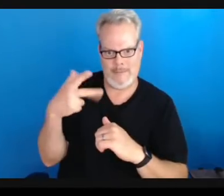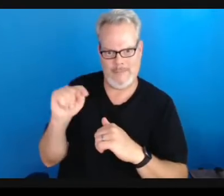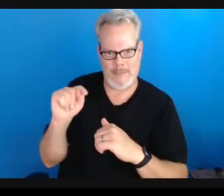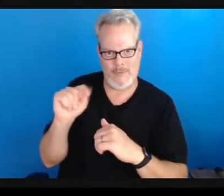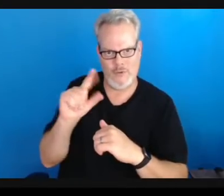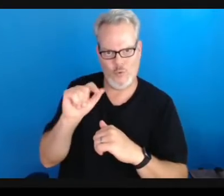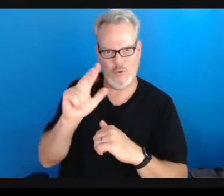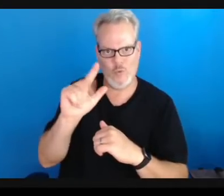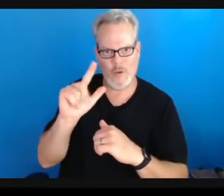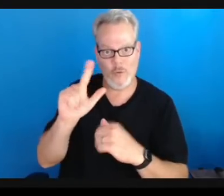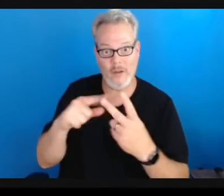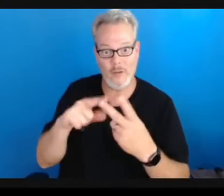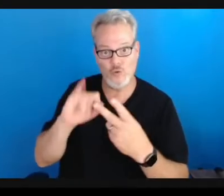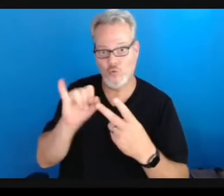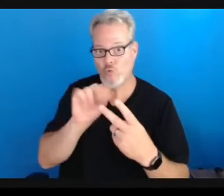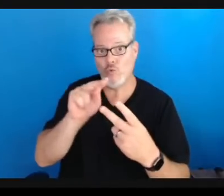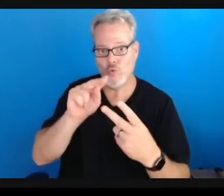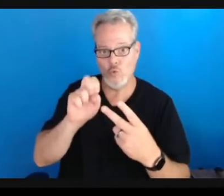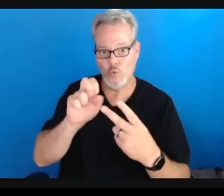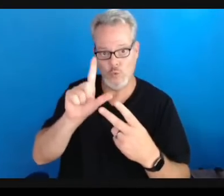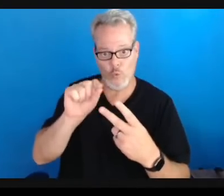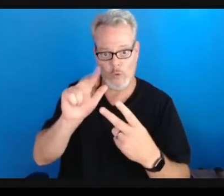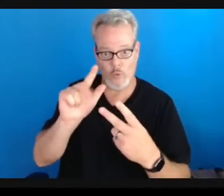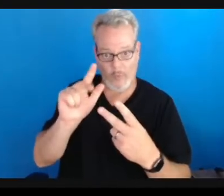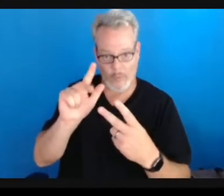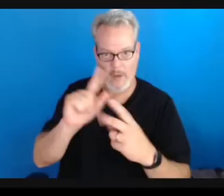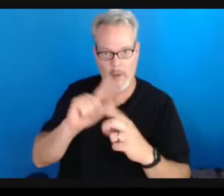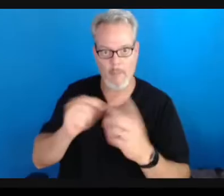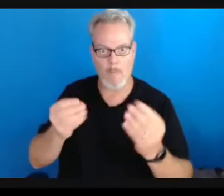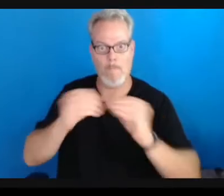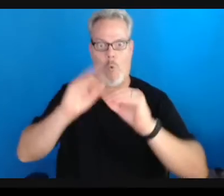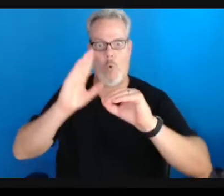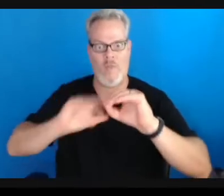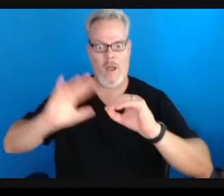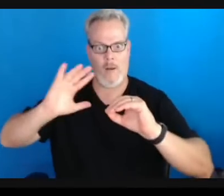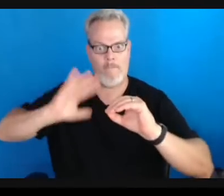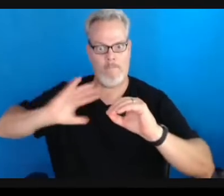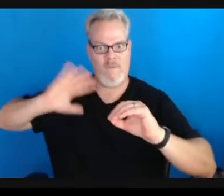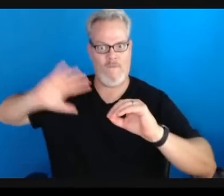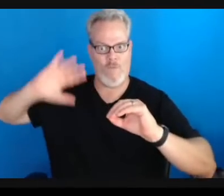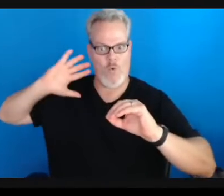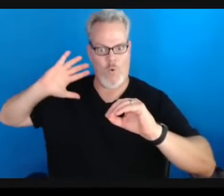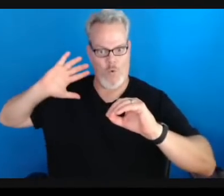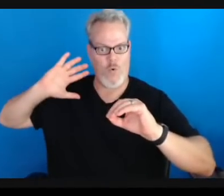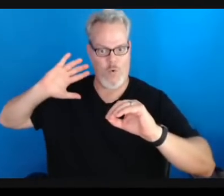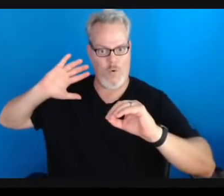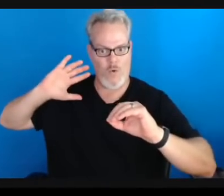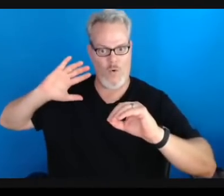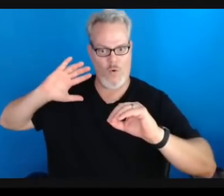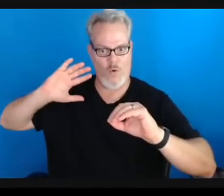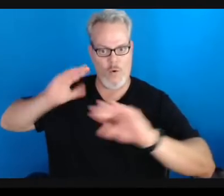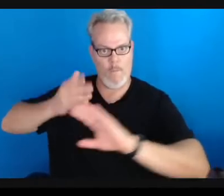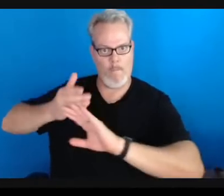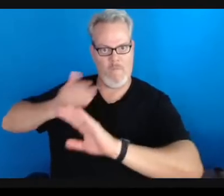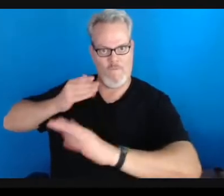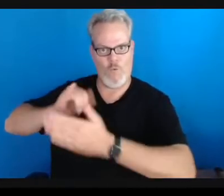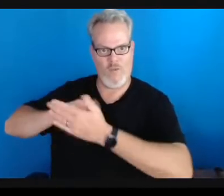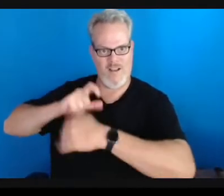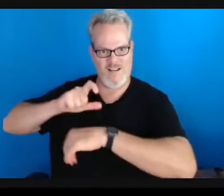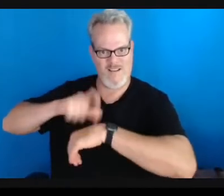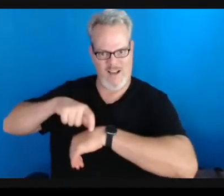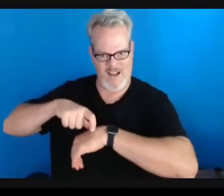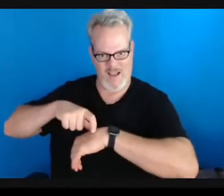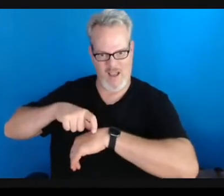2023 eruptions, but higher than the previous eruptions of the summit prior to that one. And